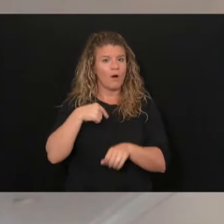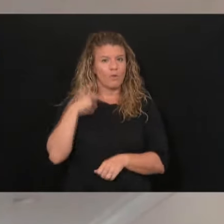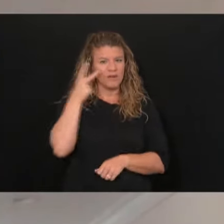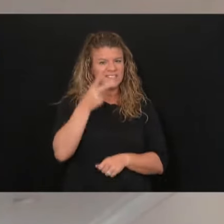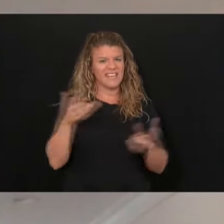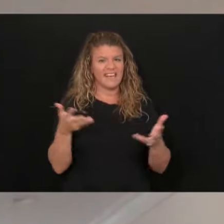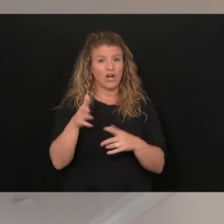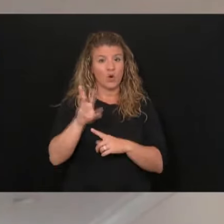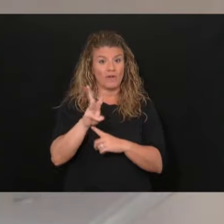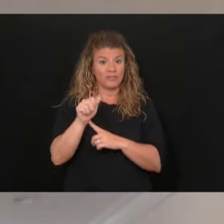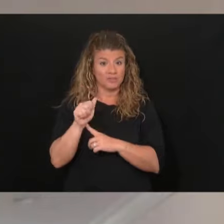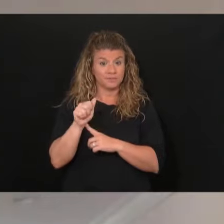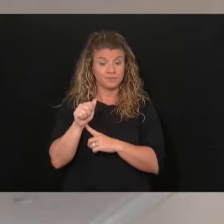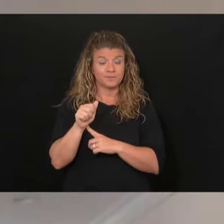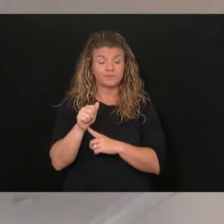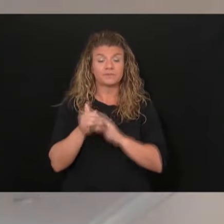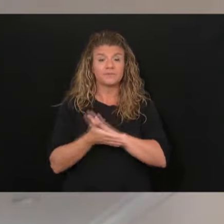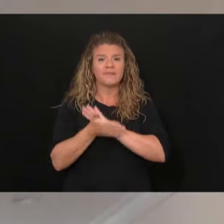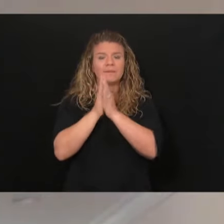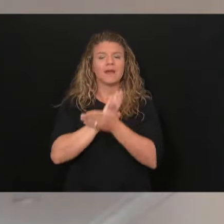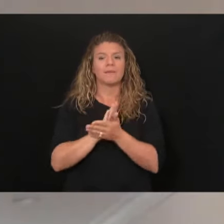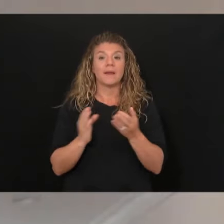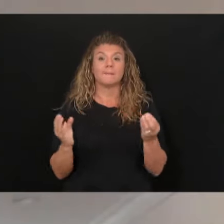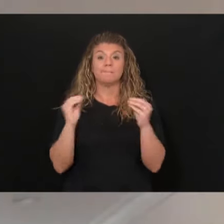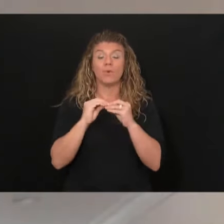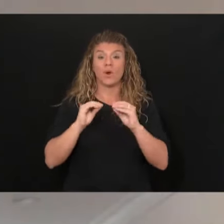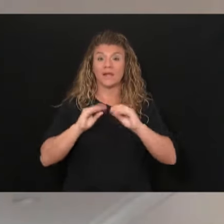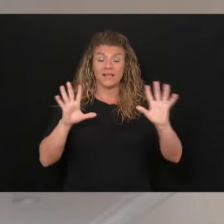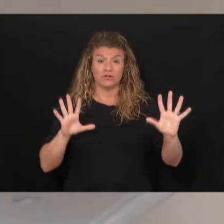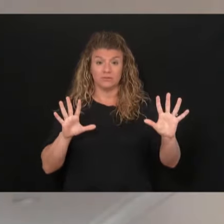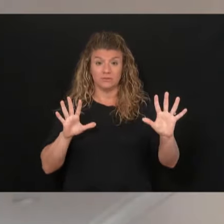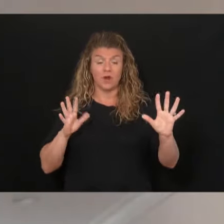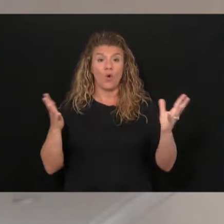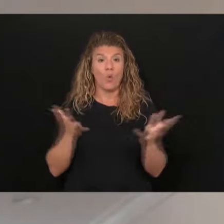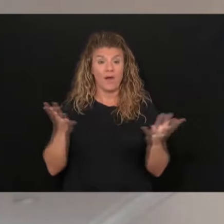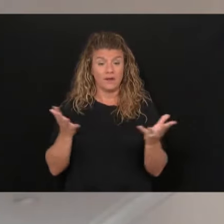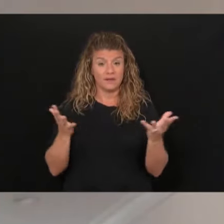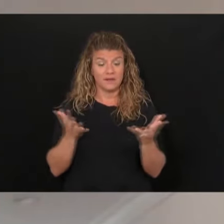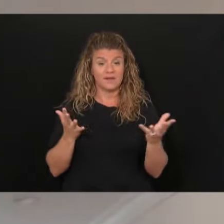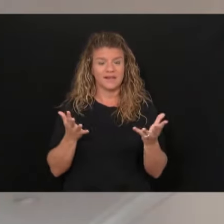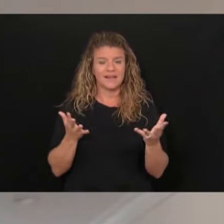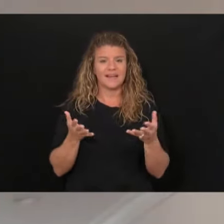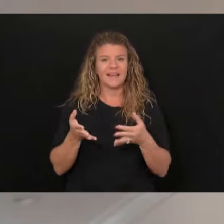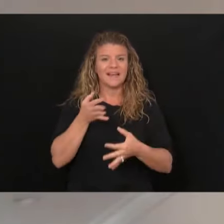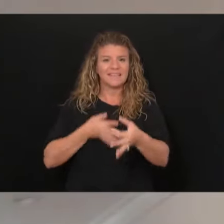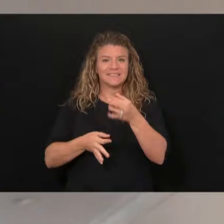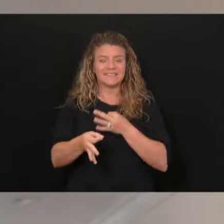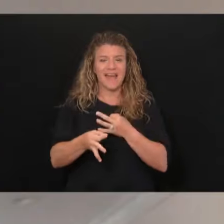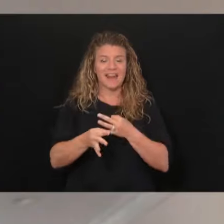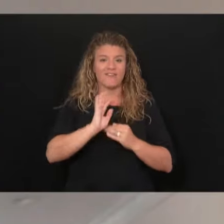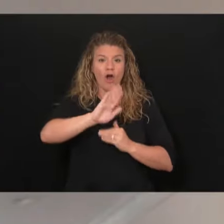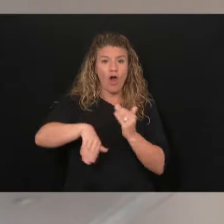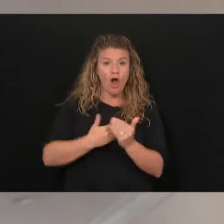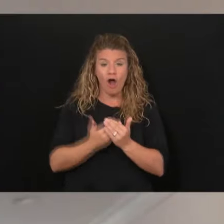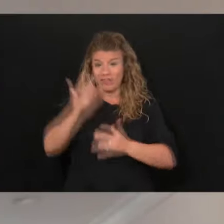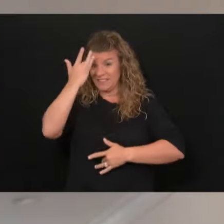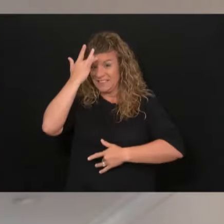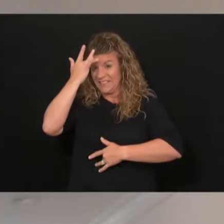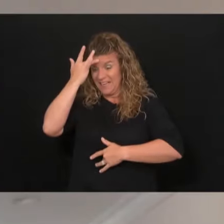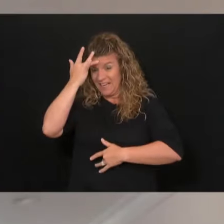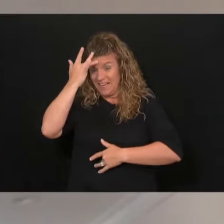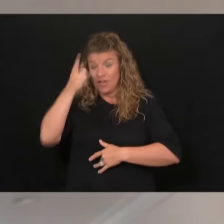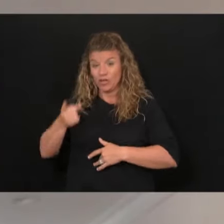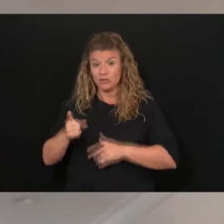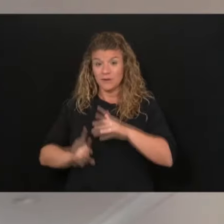Virginia. So it's becoming more clear that instead of everybody who's infected with